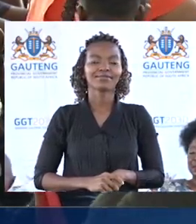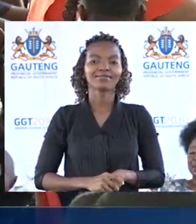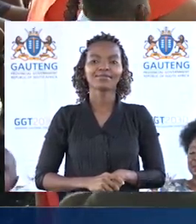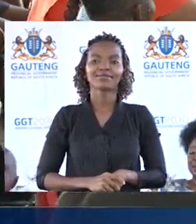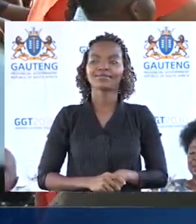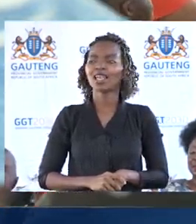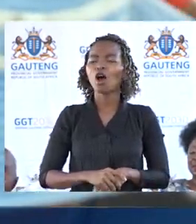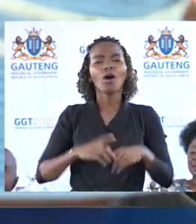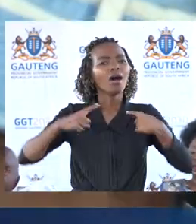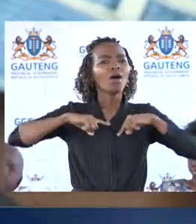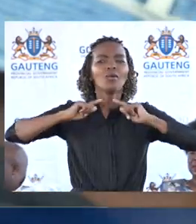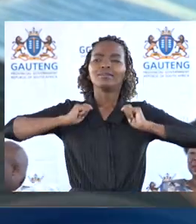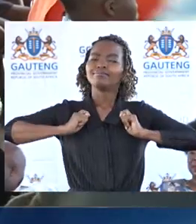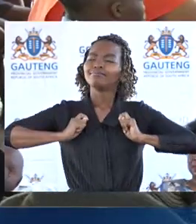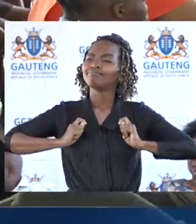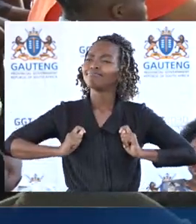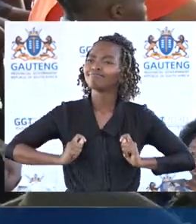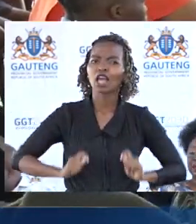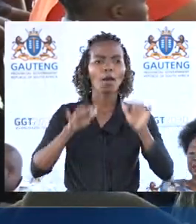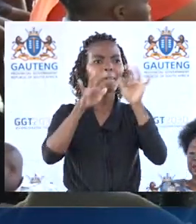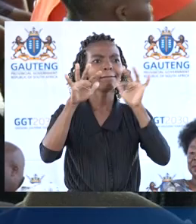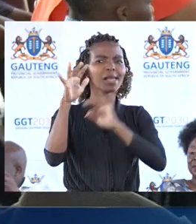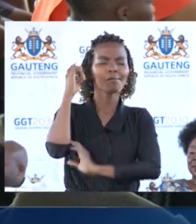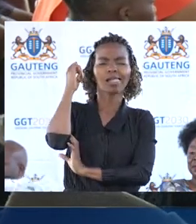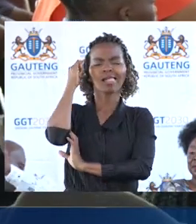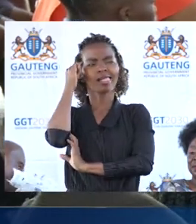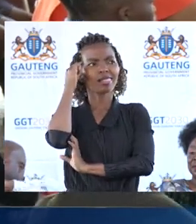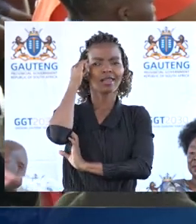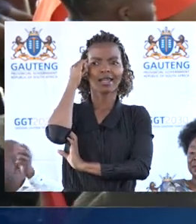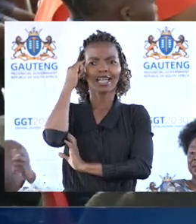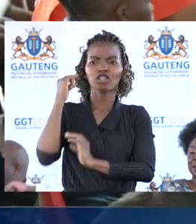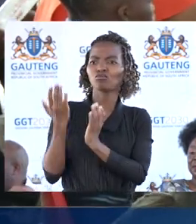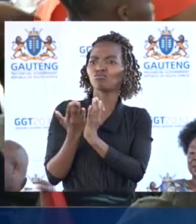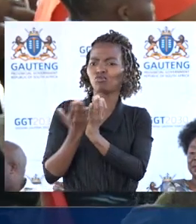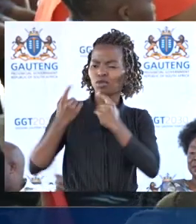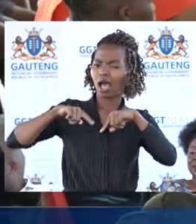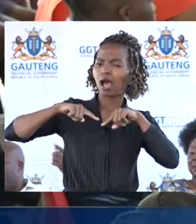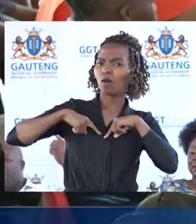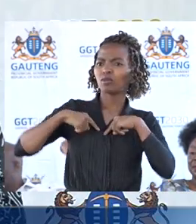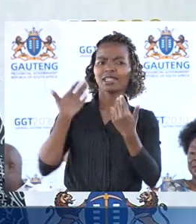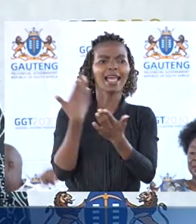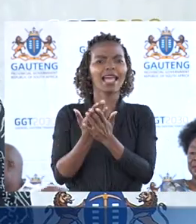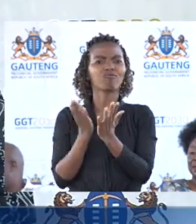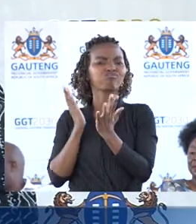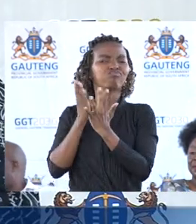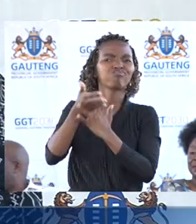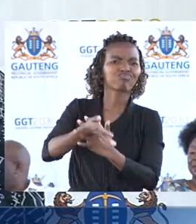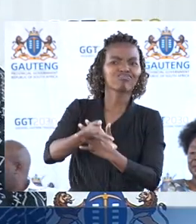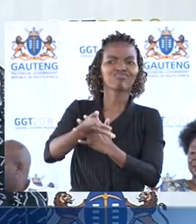We are tired of people that think that our schools can be broken